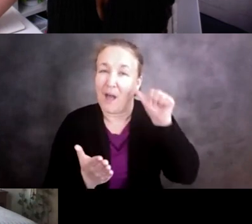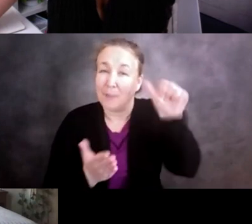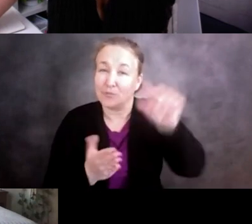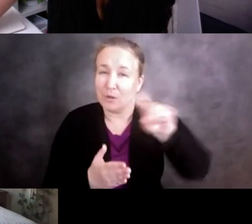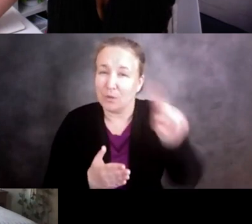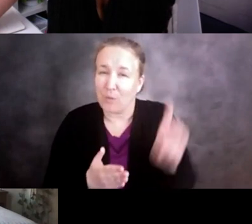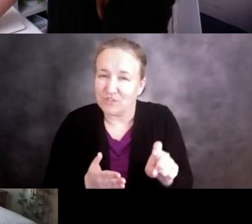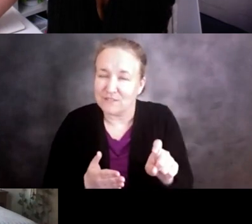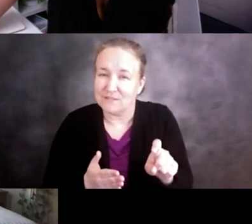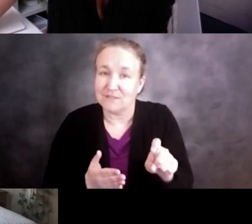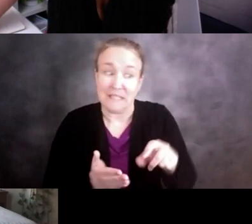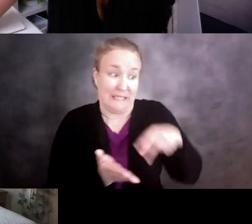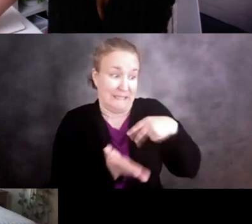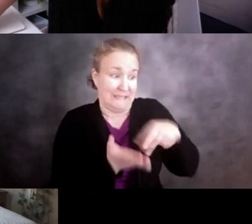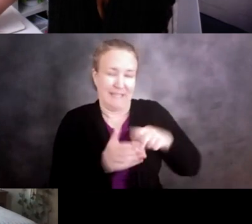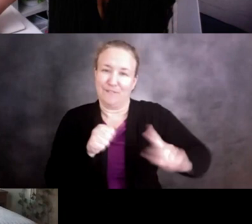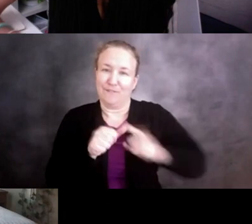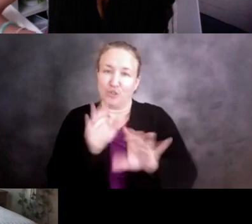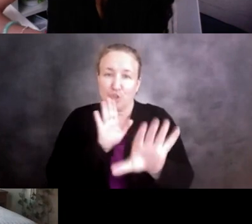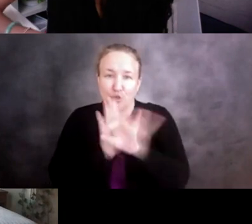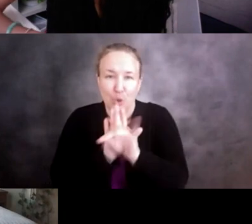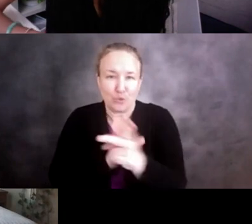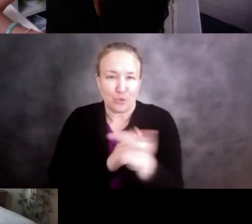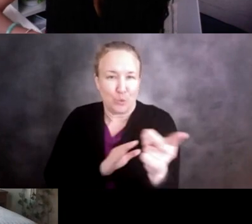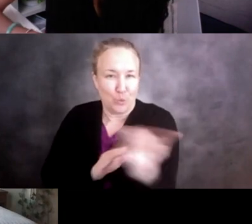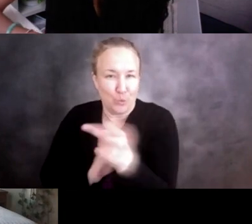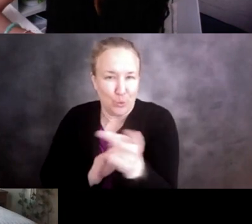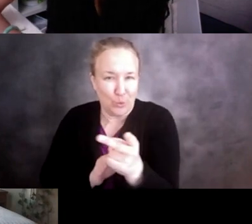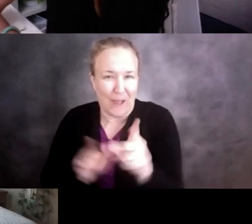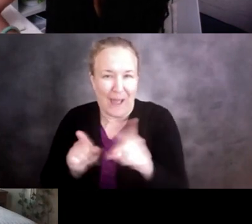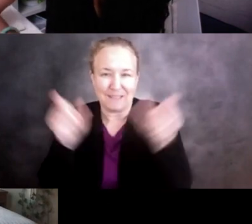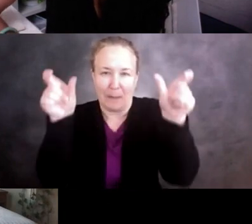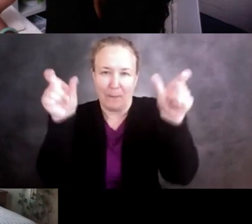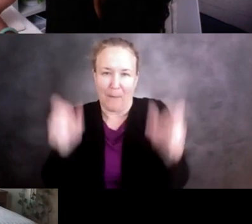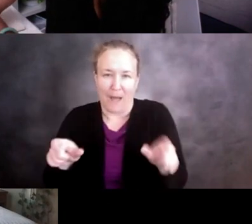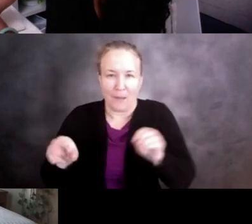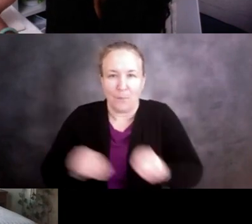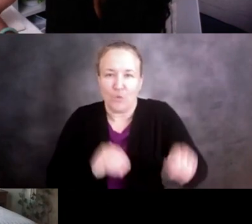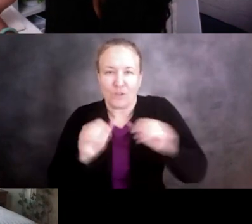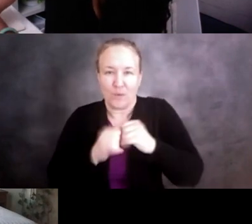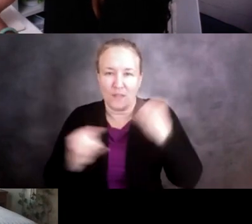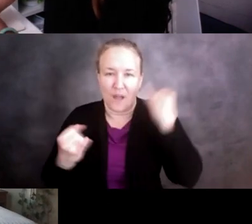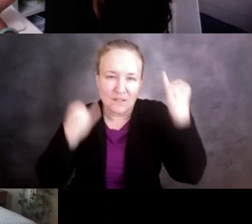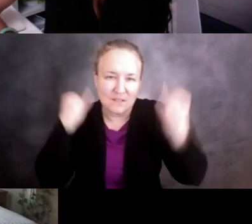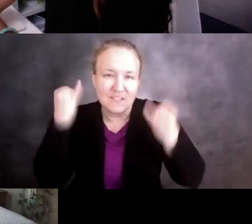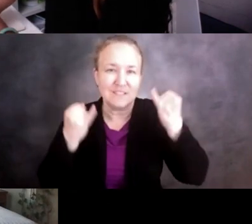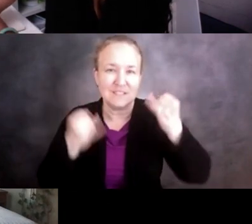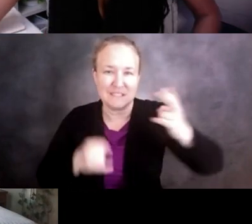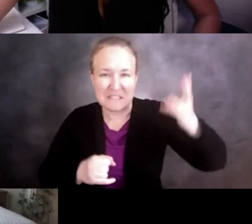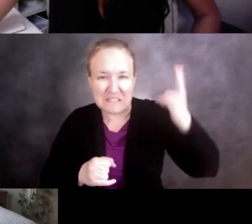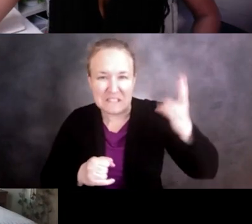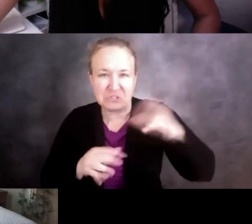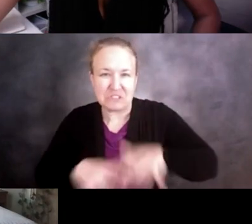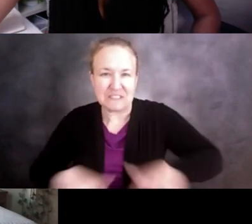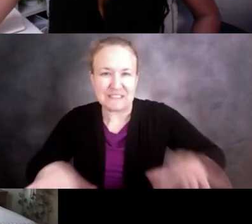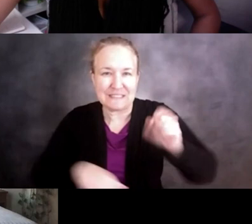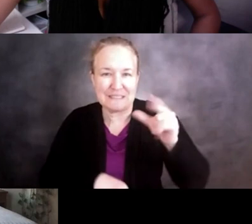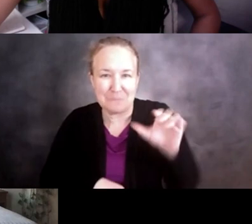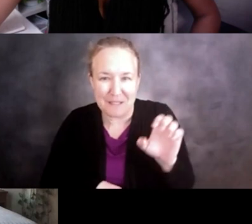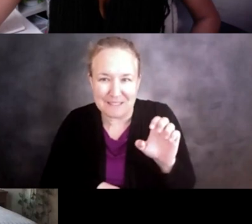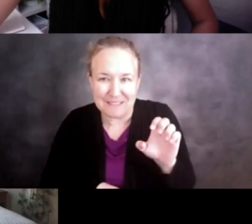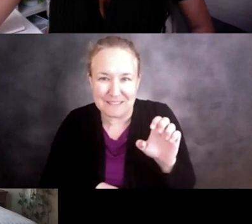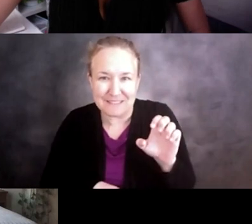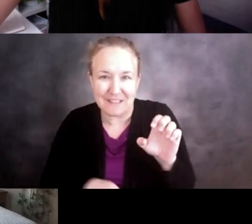did dance first choose you as a body that moved with ideas and with histories and space? You want to go first,